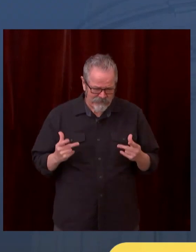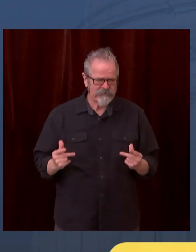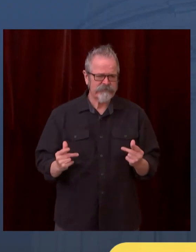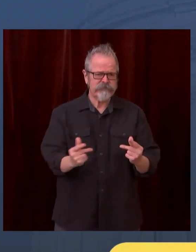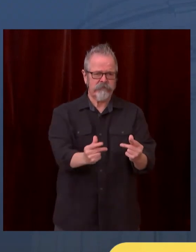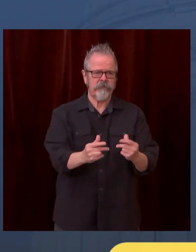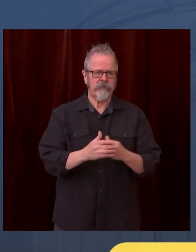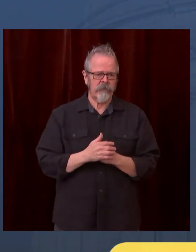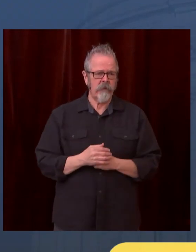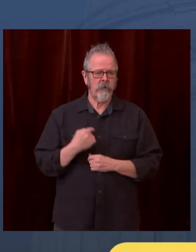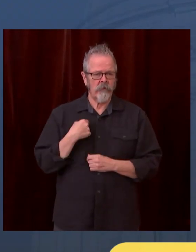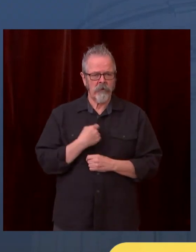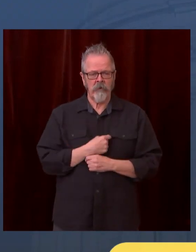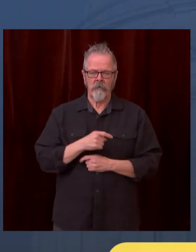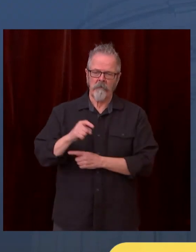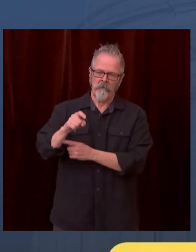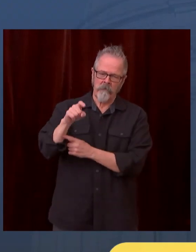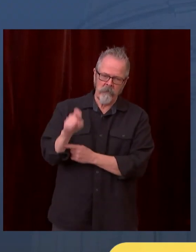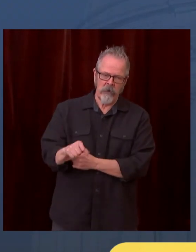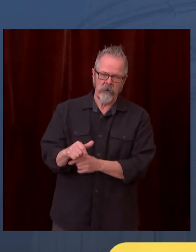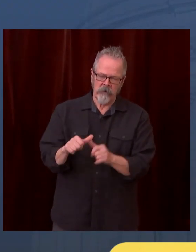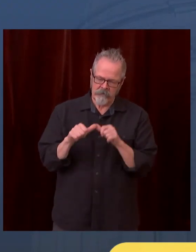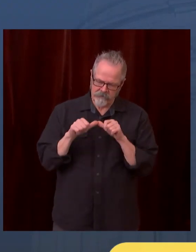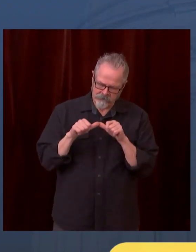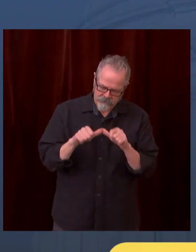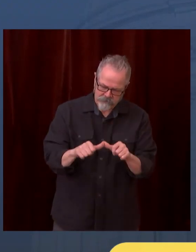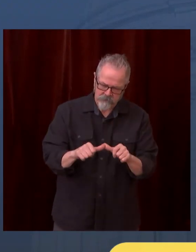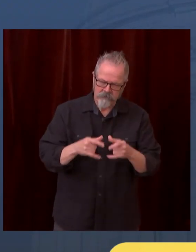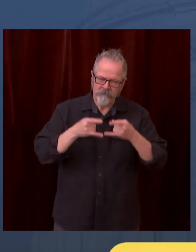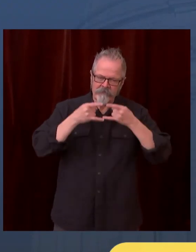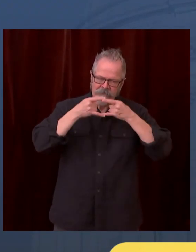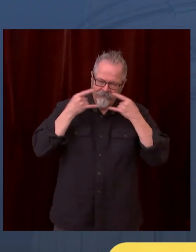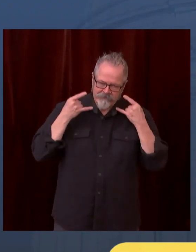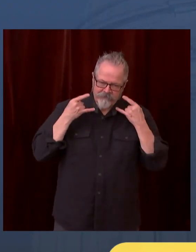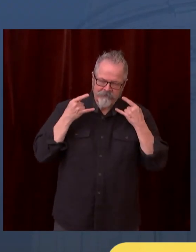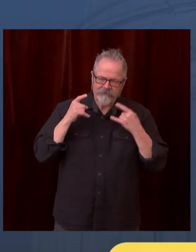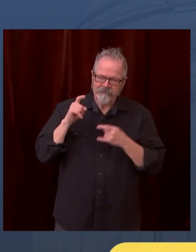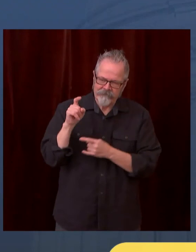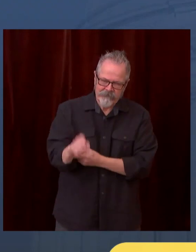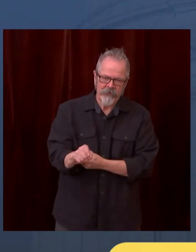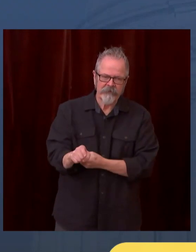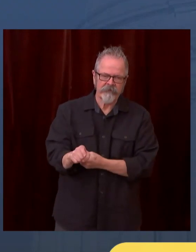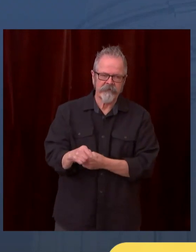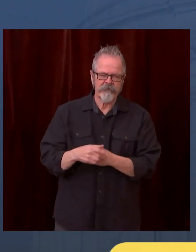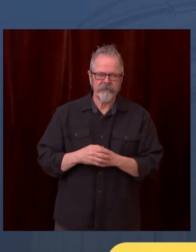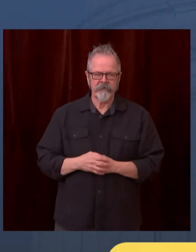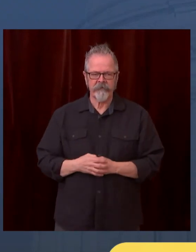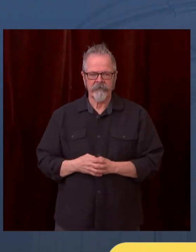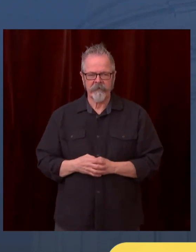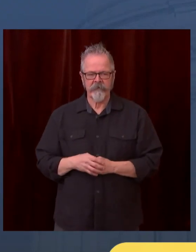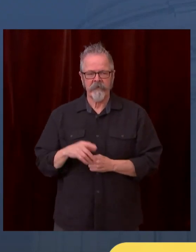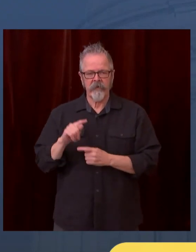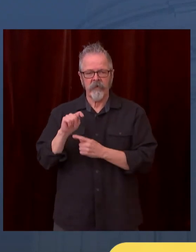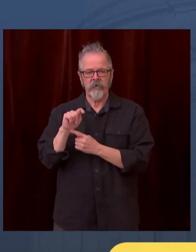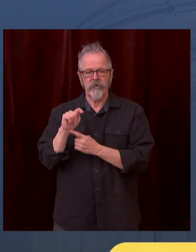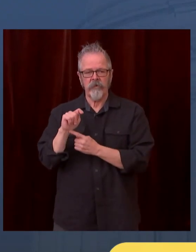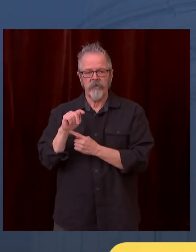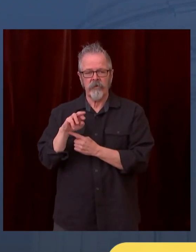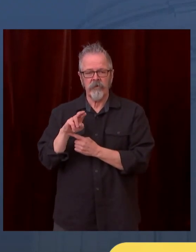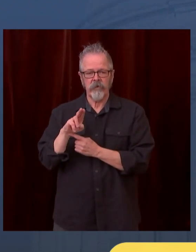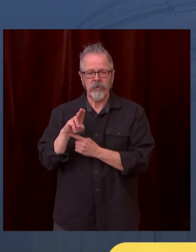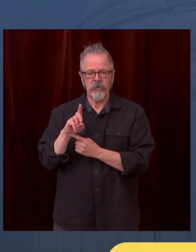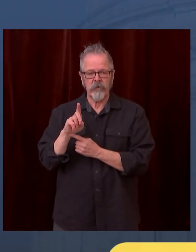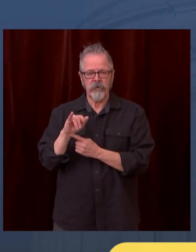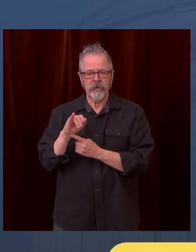committed as we have been. As far as how Trudy and I feel, we're very, very appreciative of the geniuses who